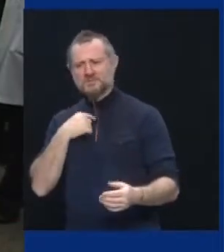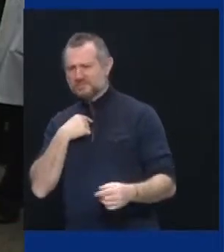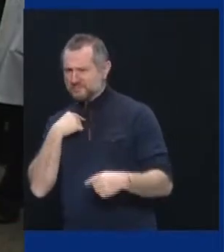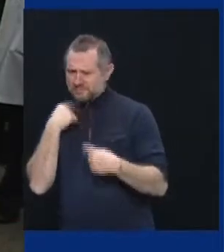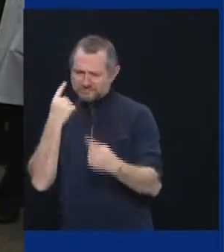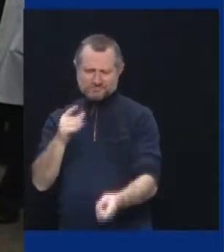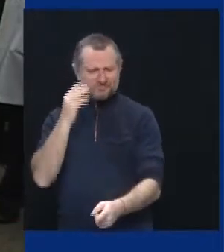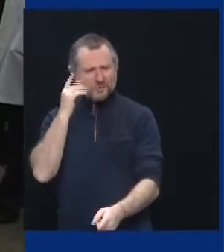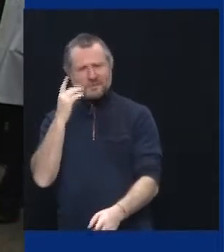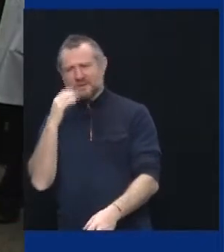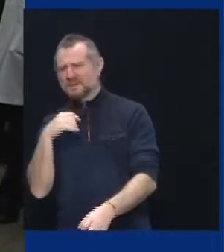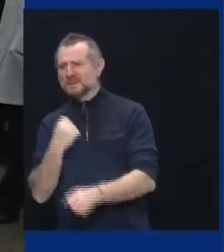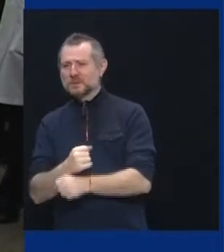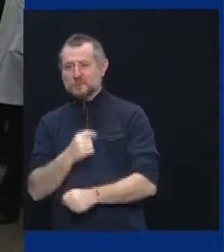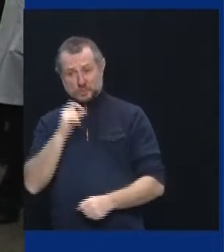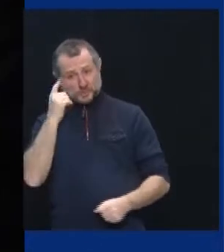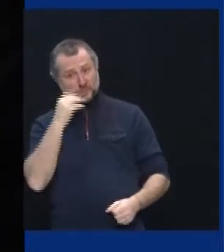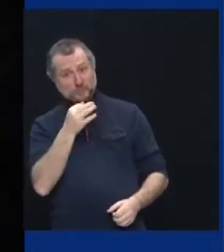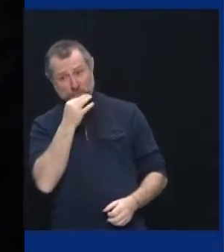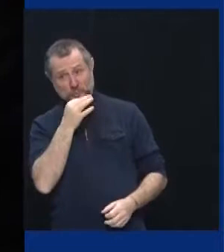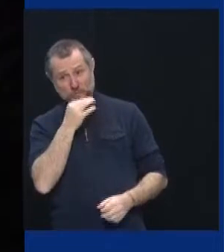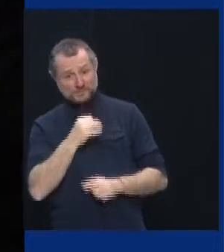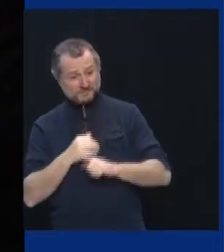governor is about to get vaccinated.